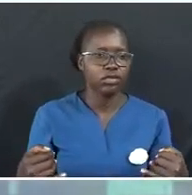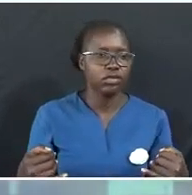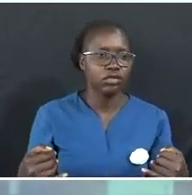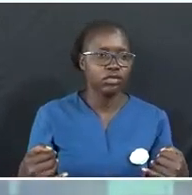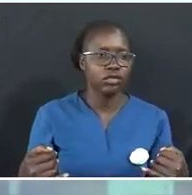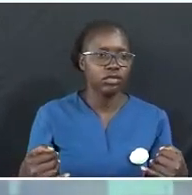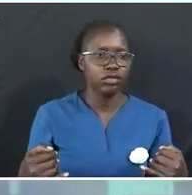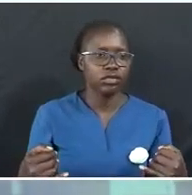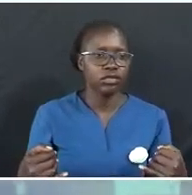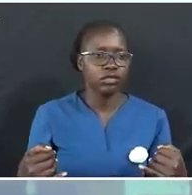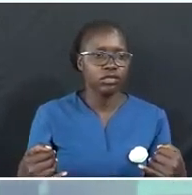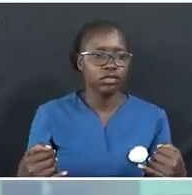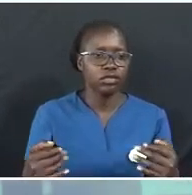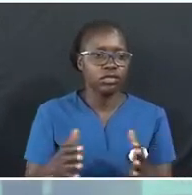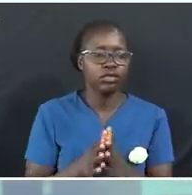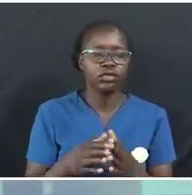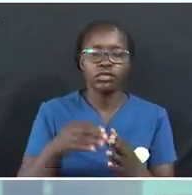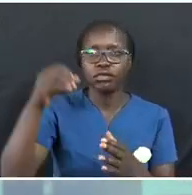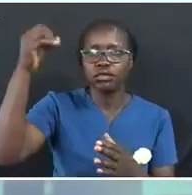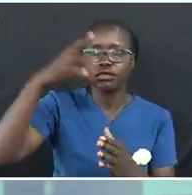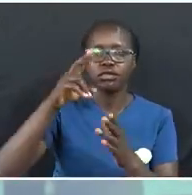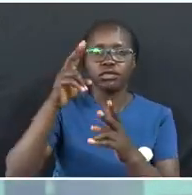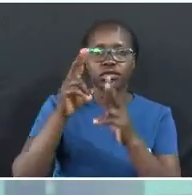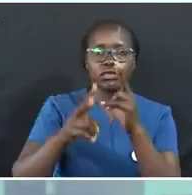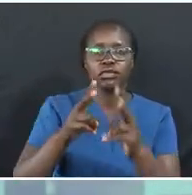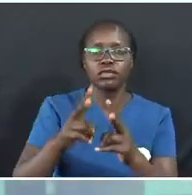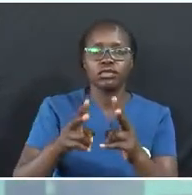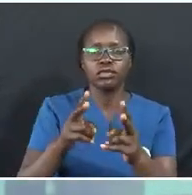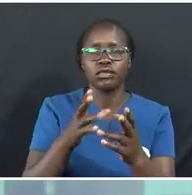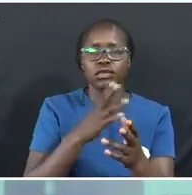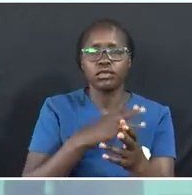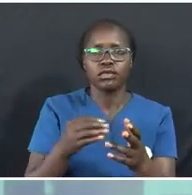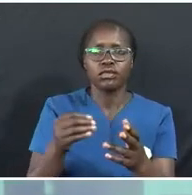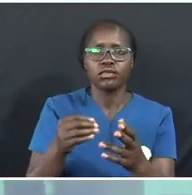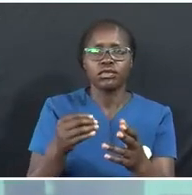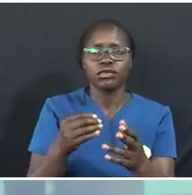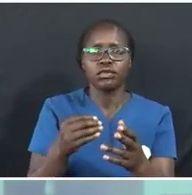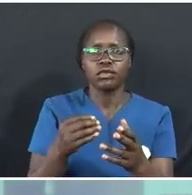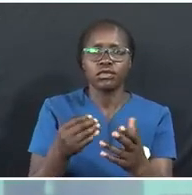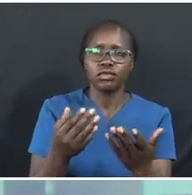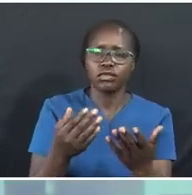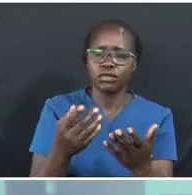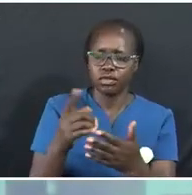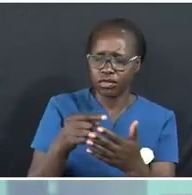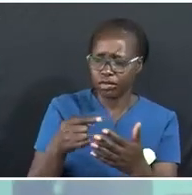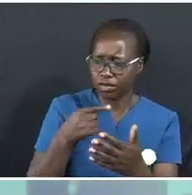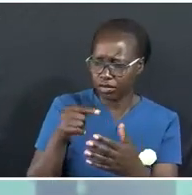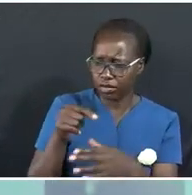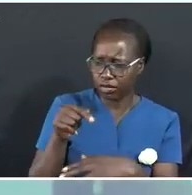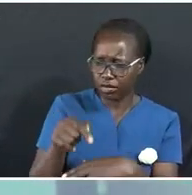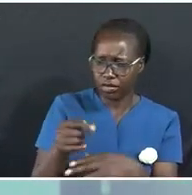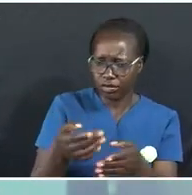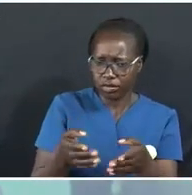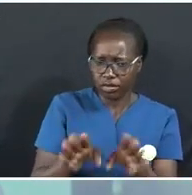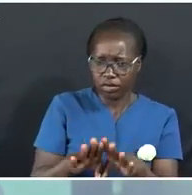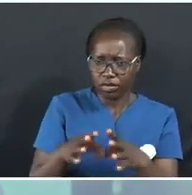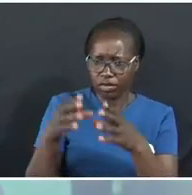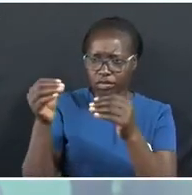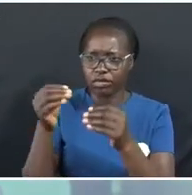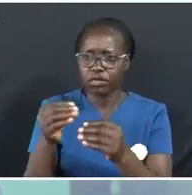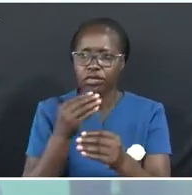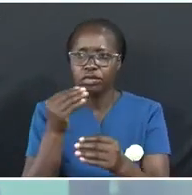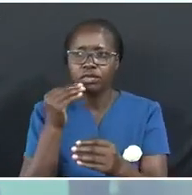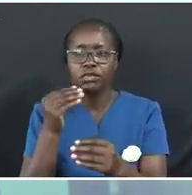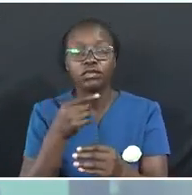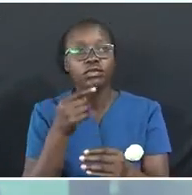And they went up to Revelation 22. And I think only two choirs sang that day, and we closed the meeting and went home. And